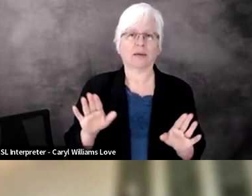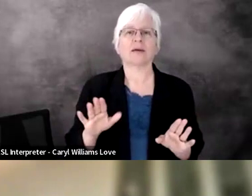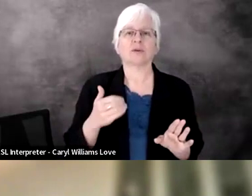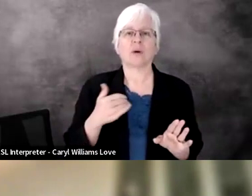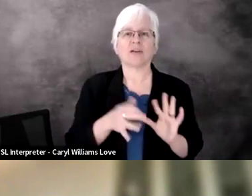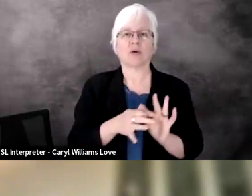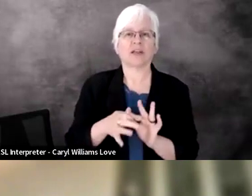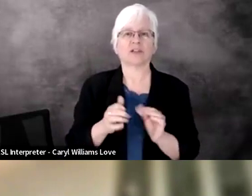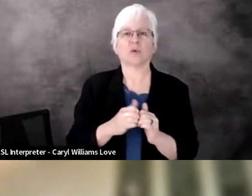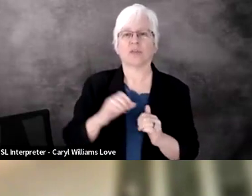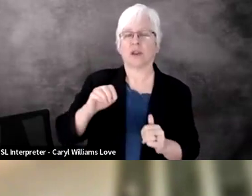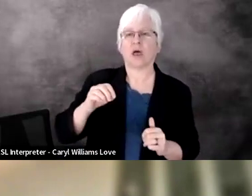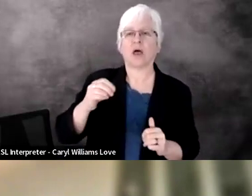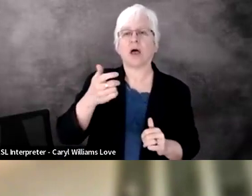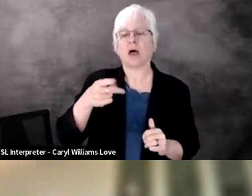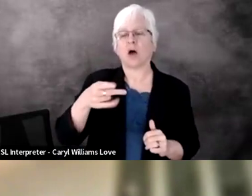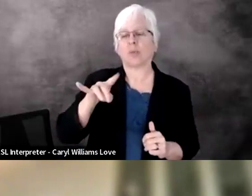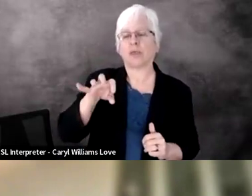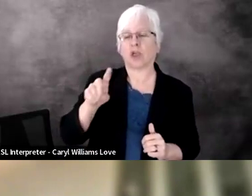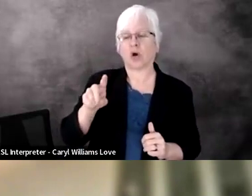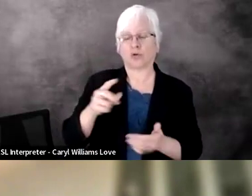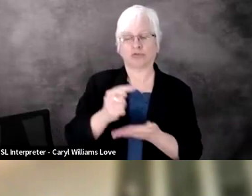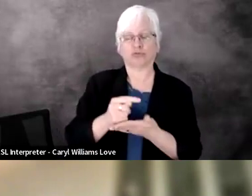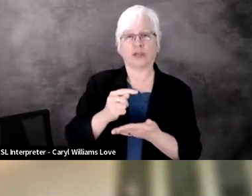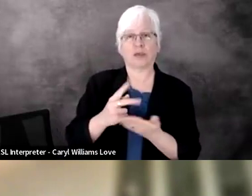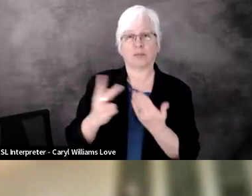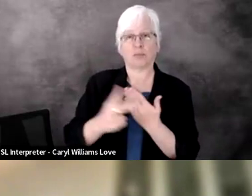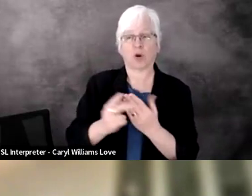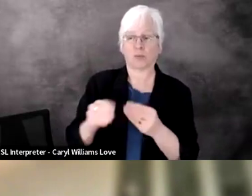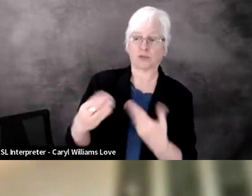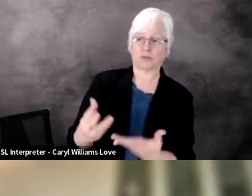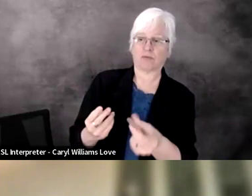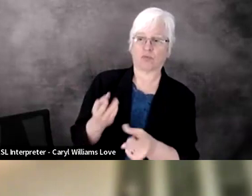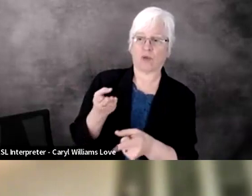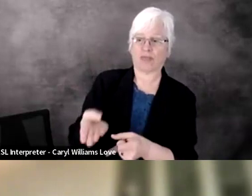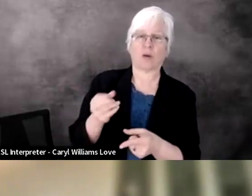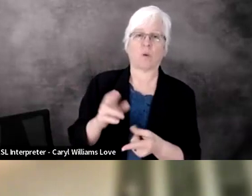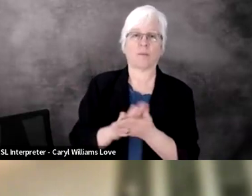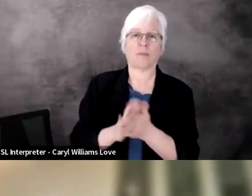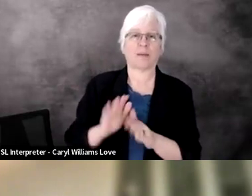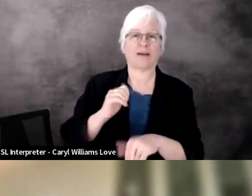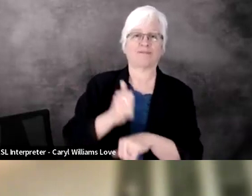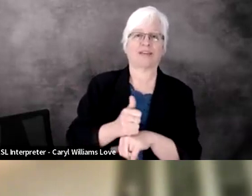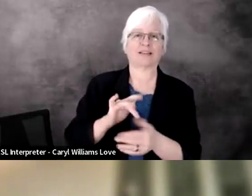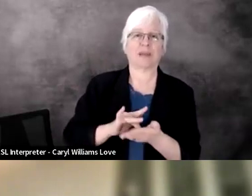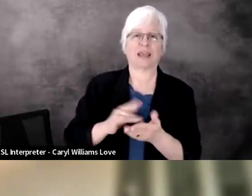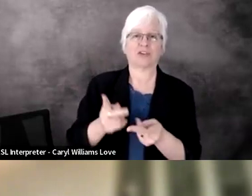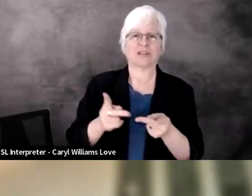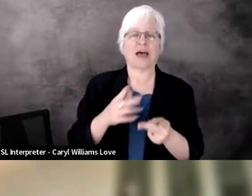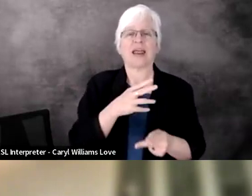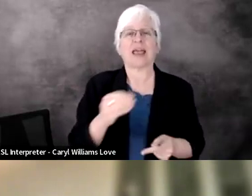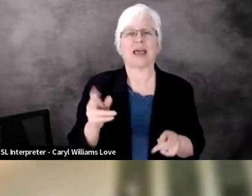relationship with an opioid treatment program to be able to dispense on site or becoming a fixed medication site, but also having buprenorphine, also